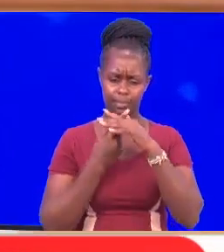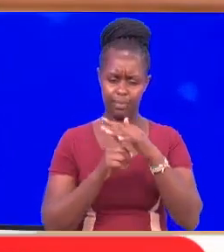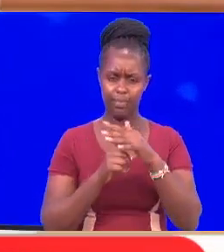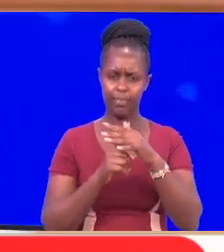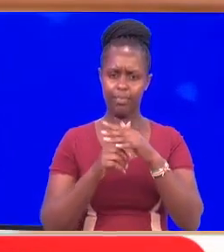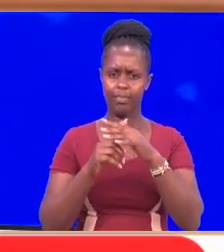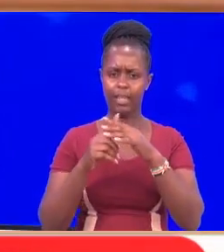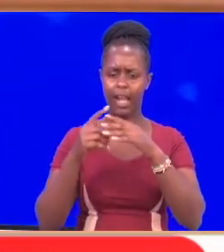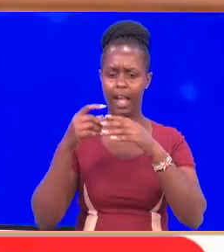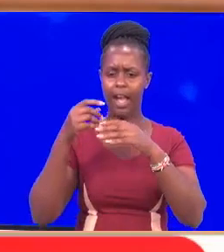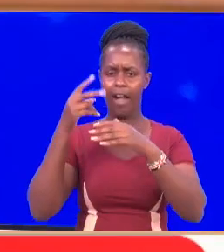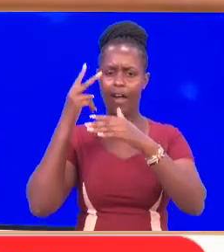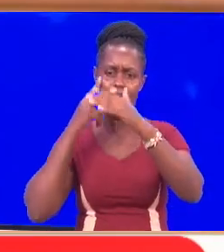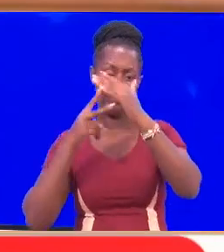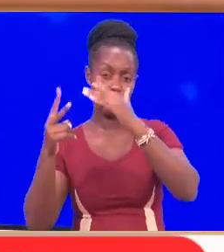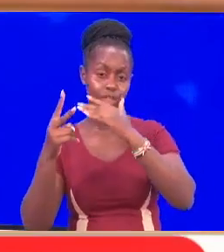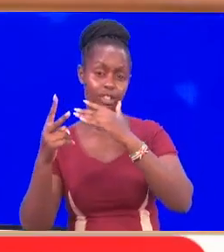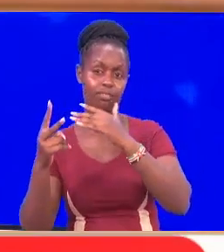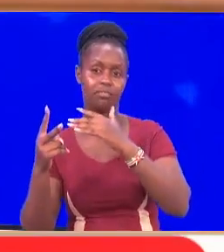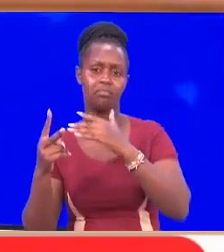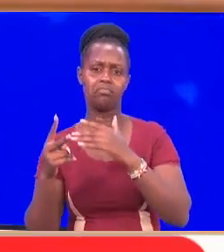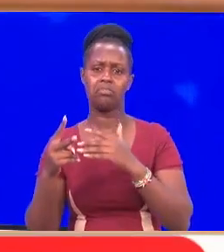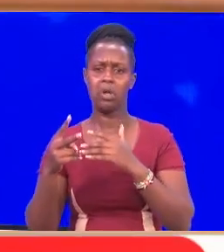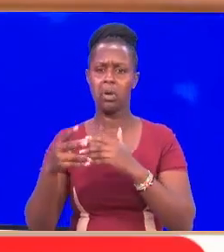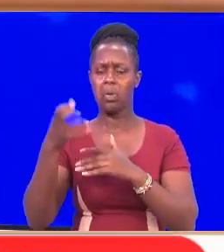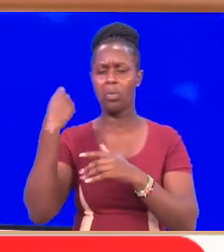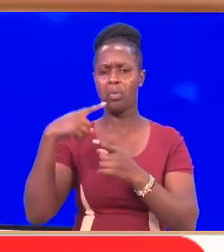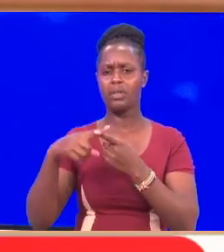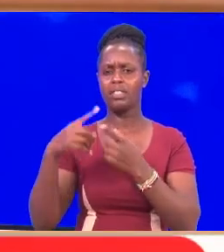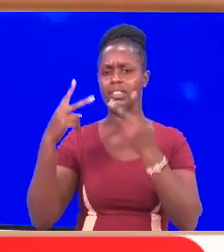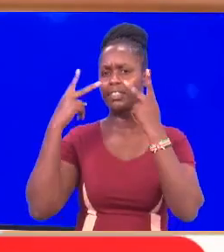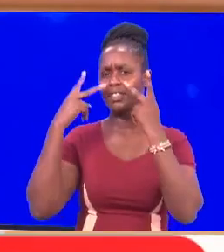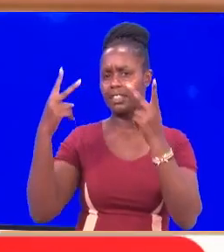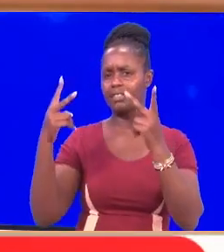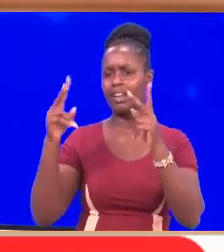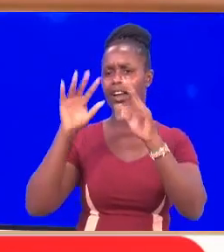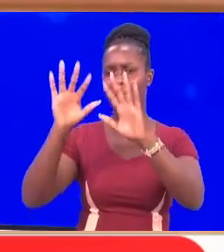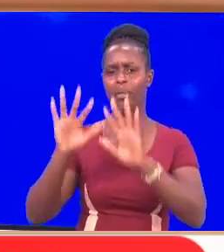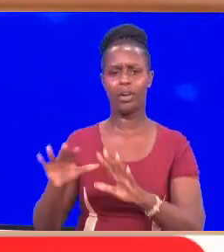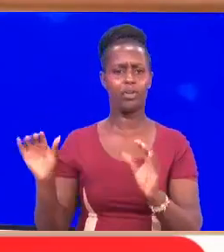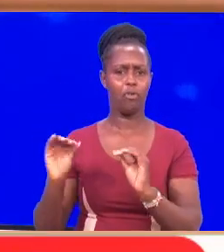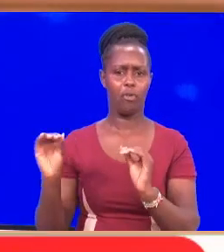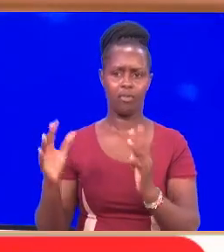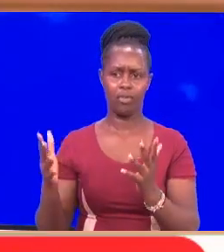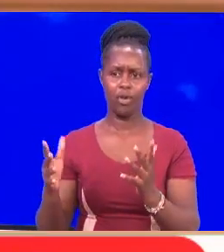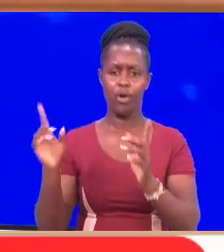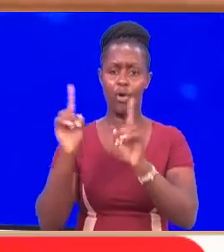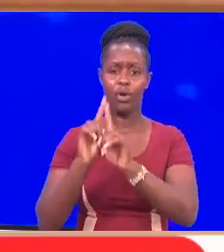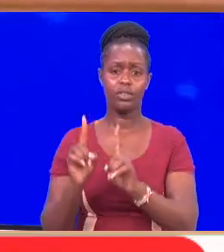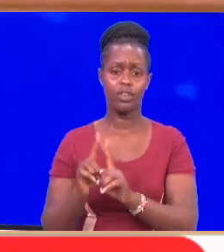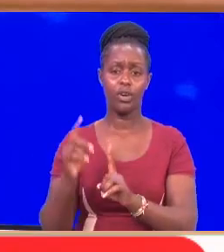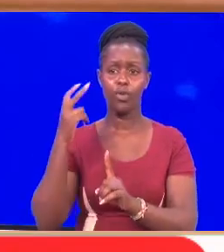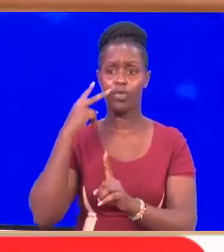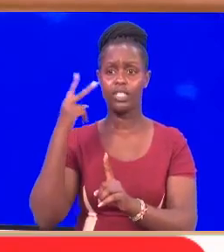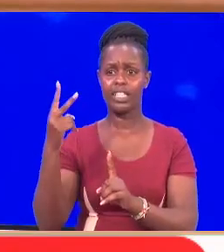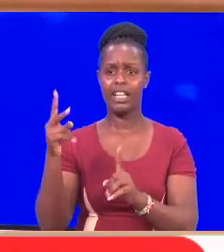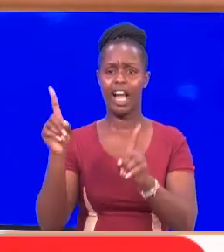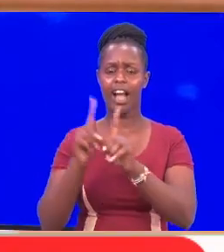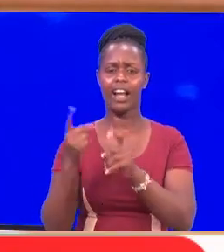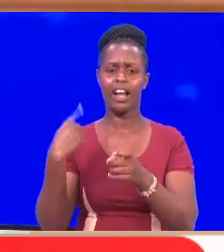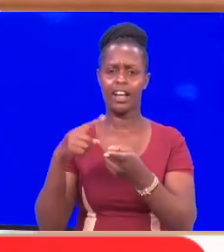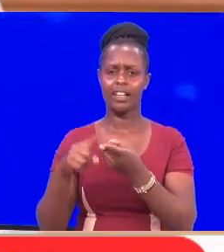just seen as bold and ambitious. It was also considered to be too